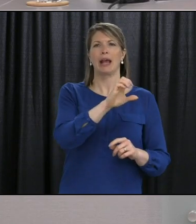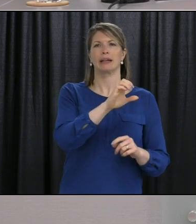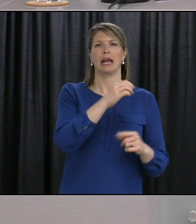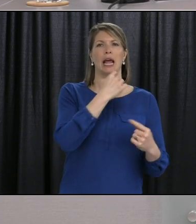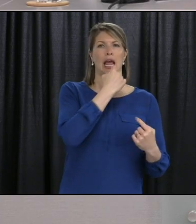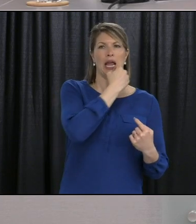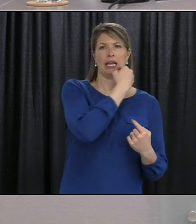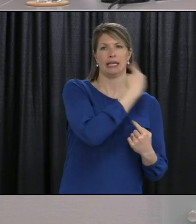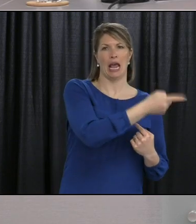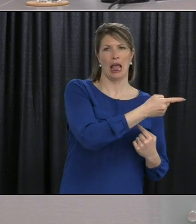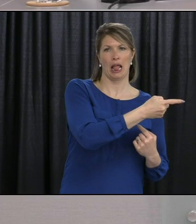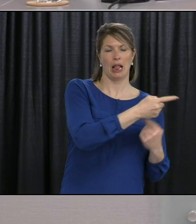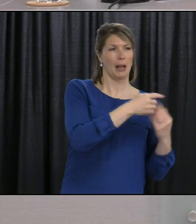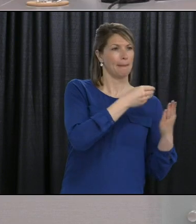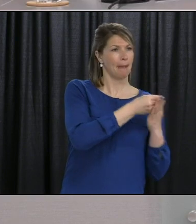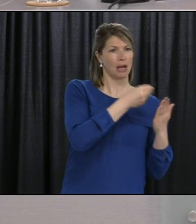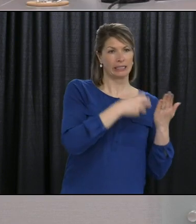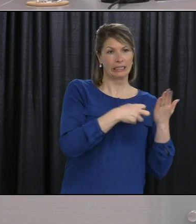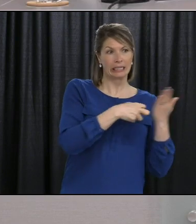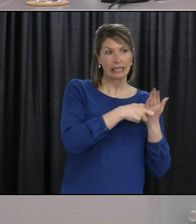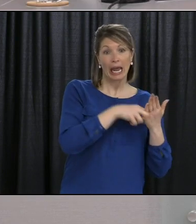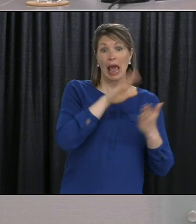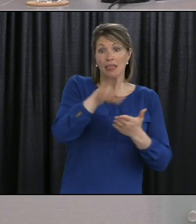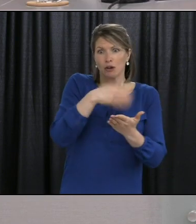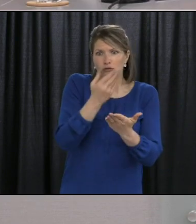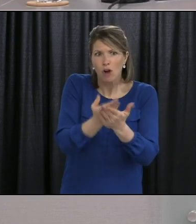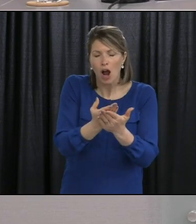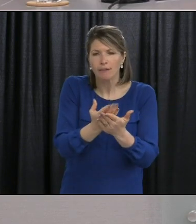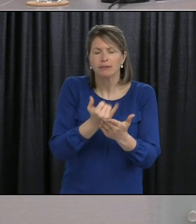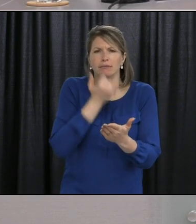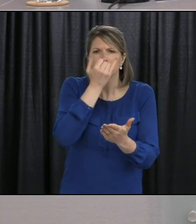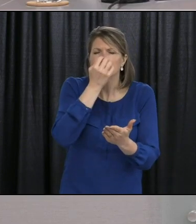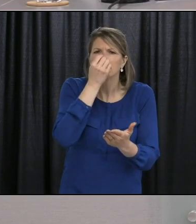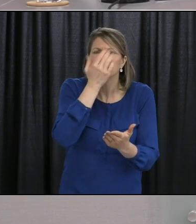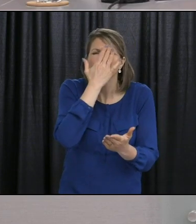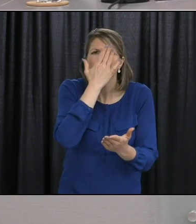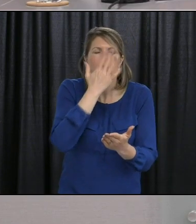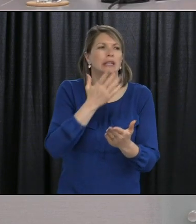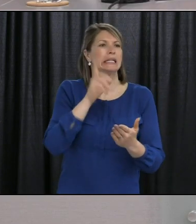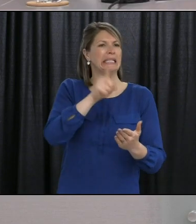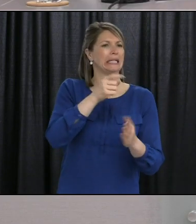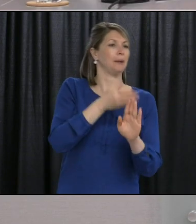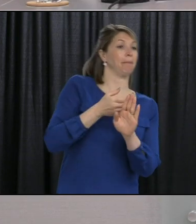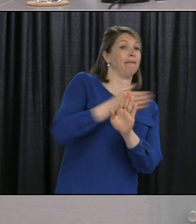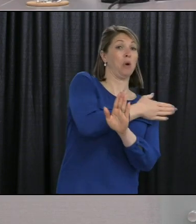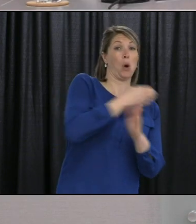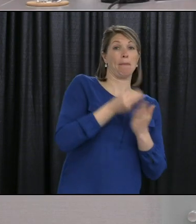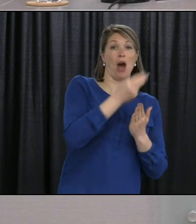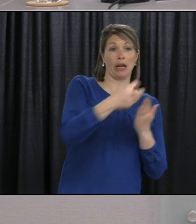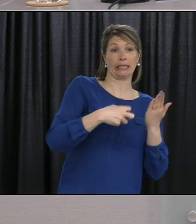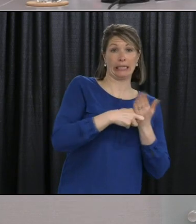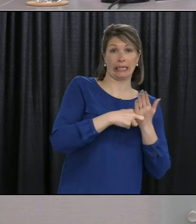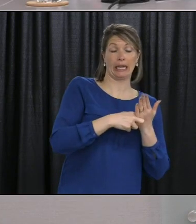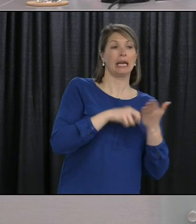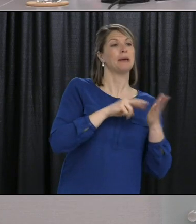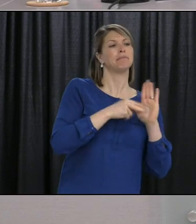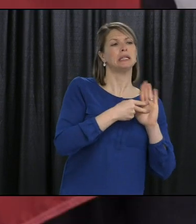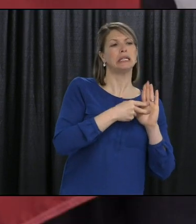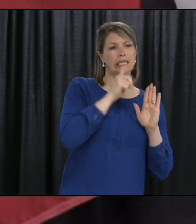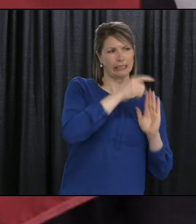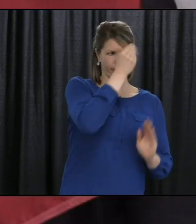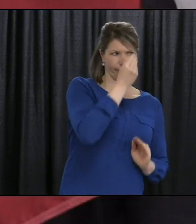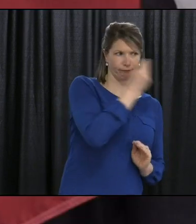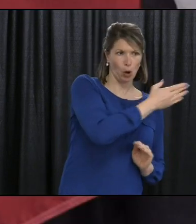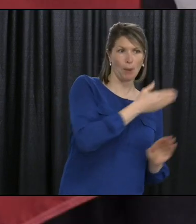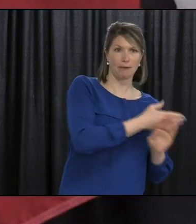actually arrived in St. John's telling them about the ban. So why aren't people being told about this before they arrive? You know, my understanding that